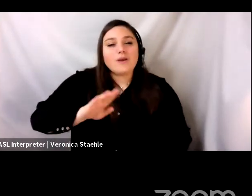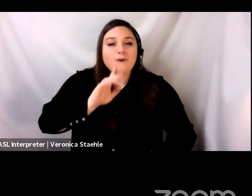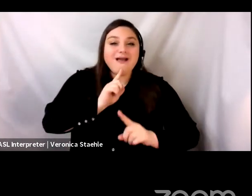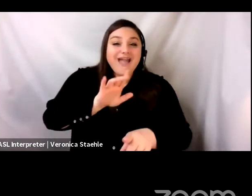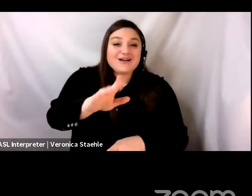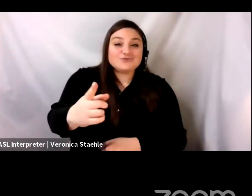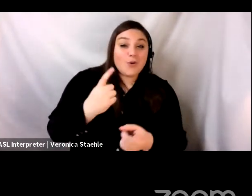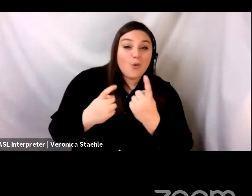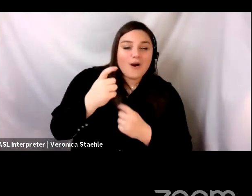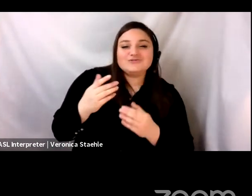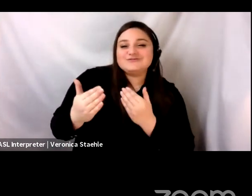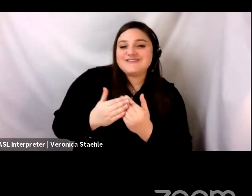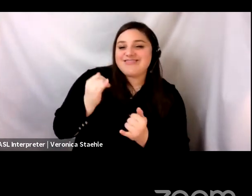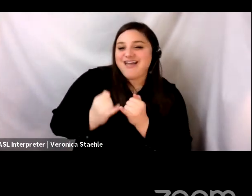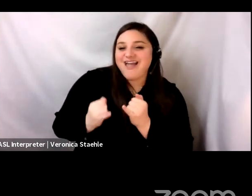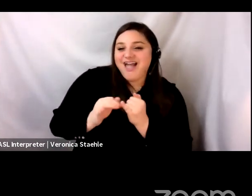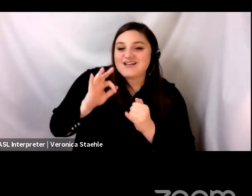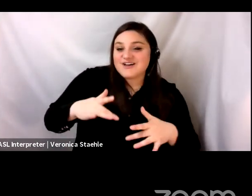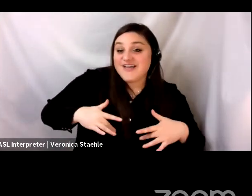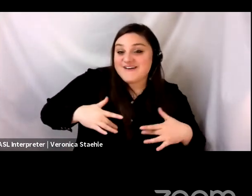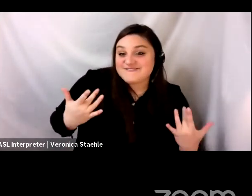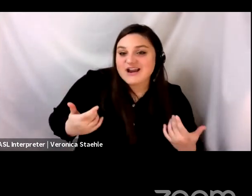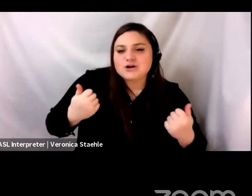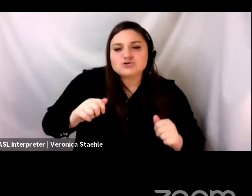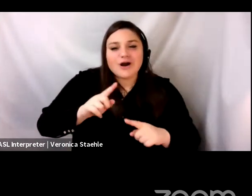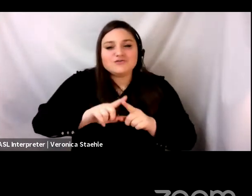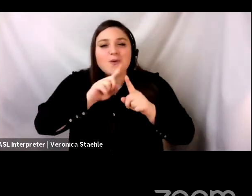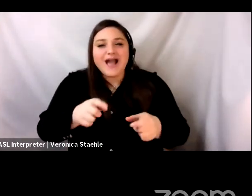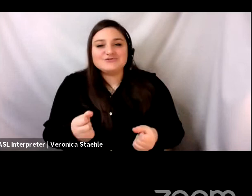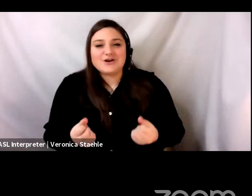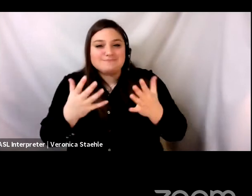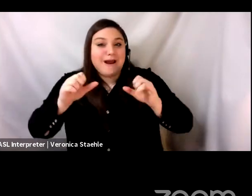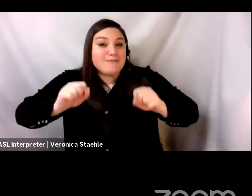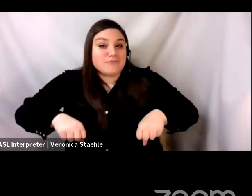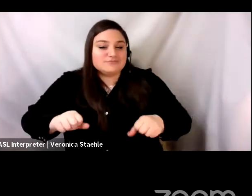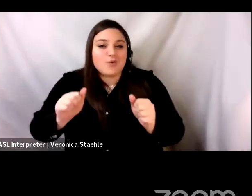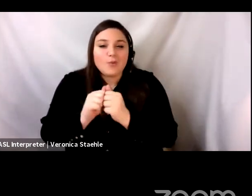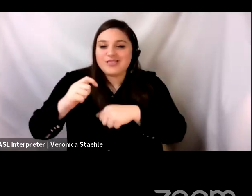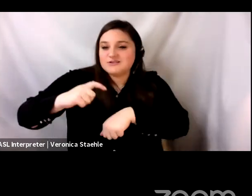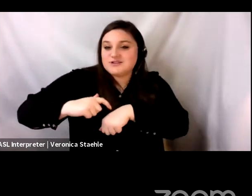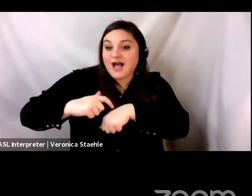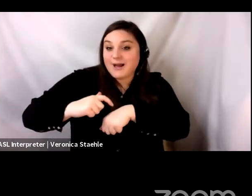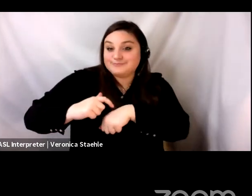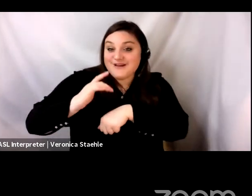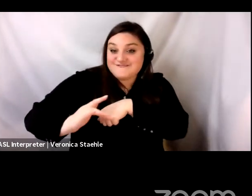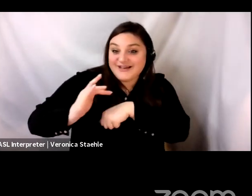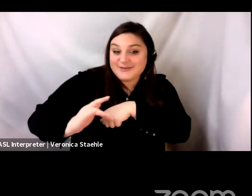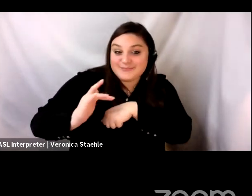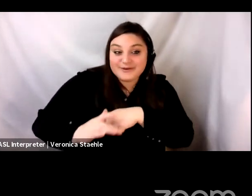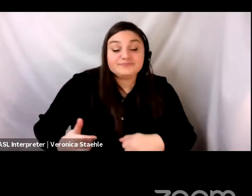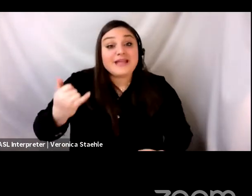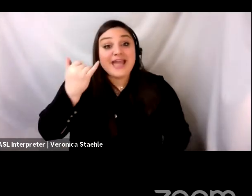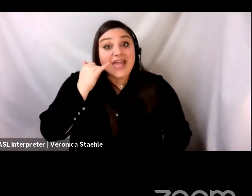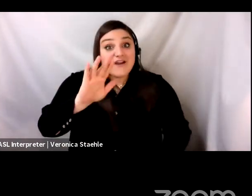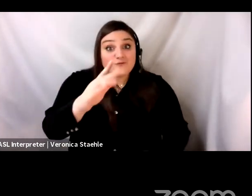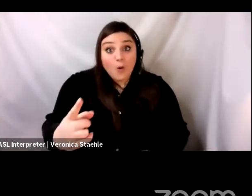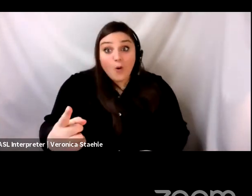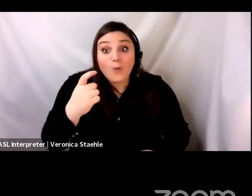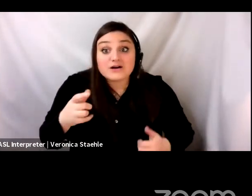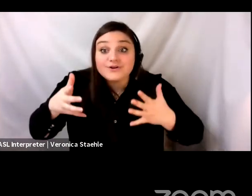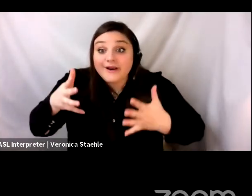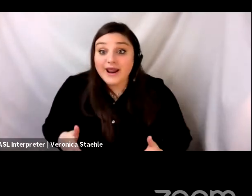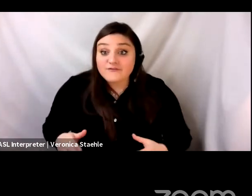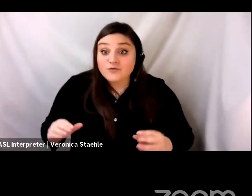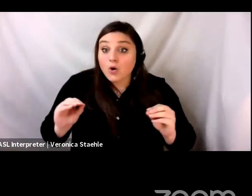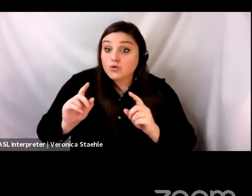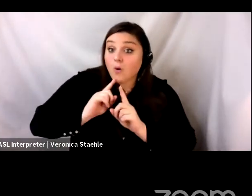event, and we'll answer as many relevant questions as time allows. If we don't get to your question during the program, we will try to